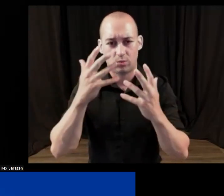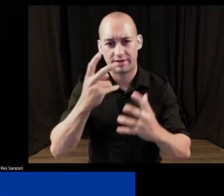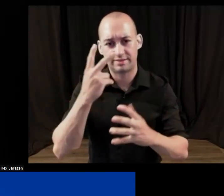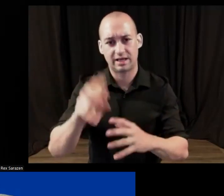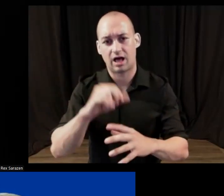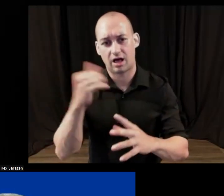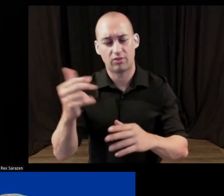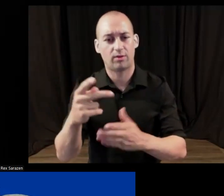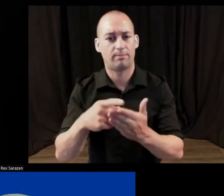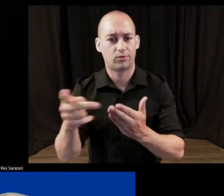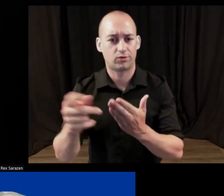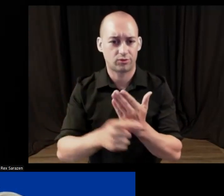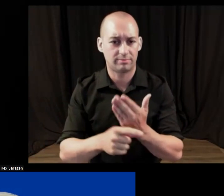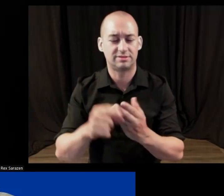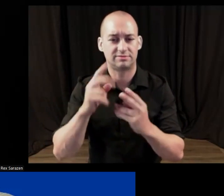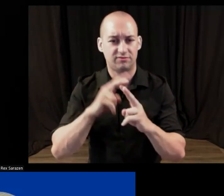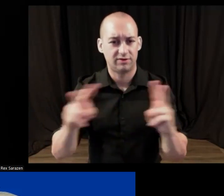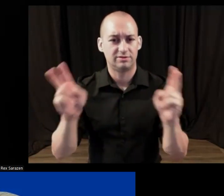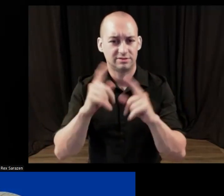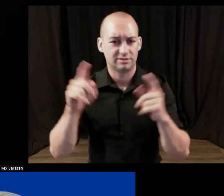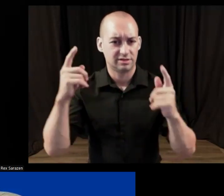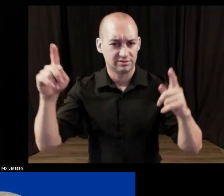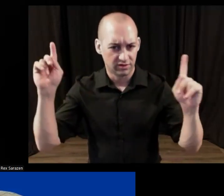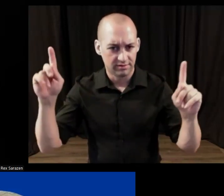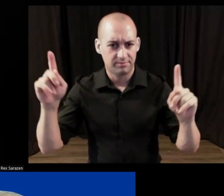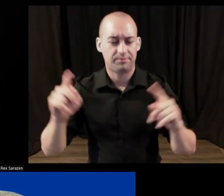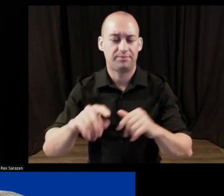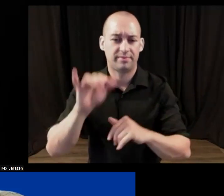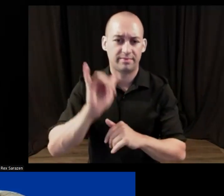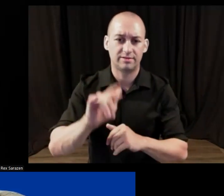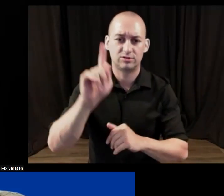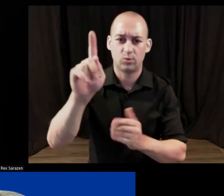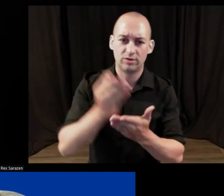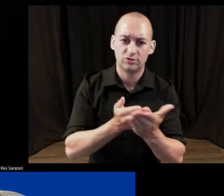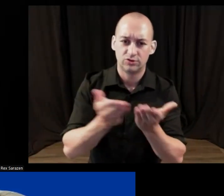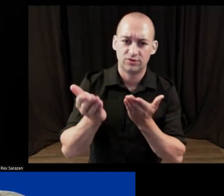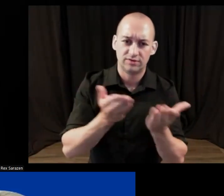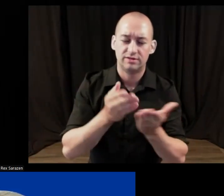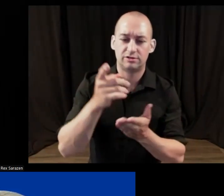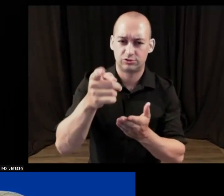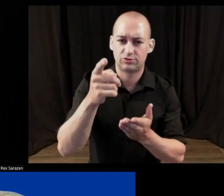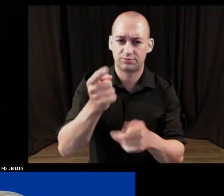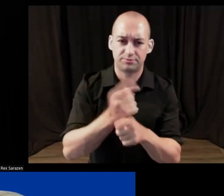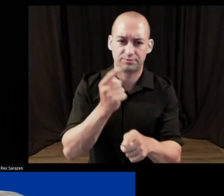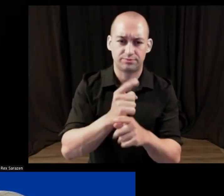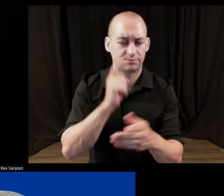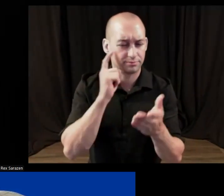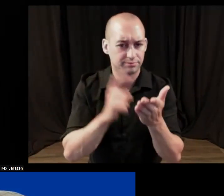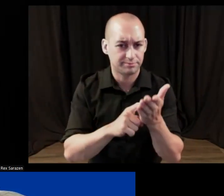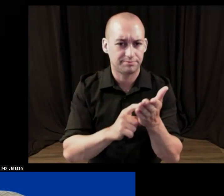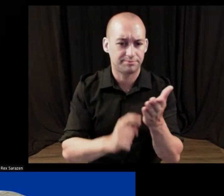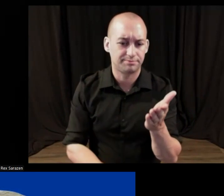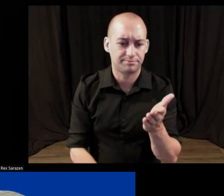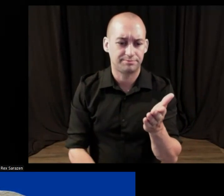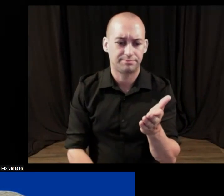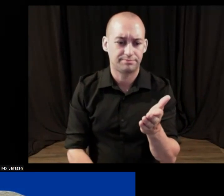really successful. And that is one service I think you correctly point out is really important.